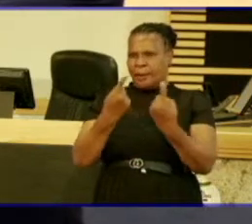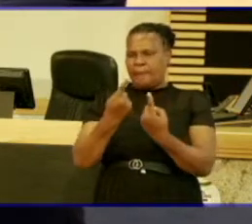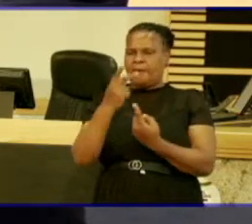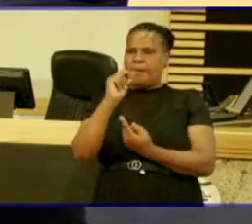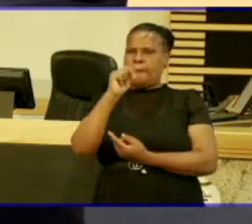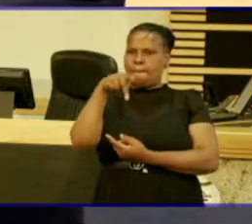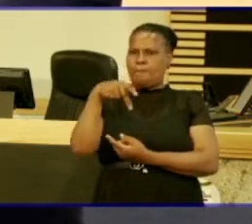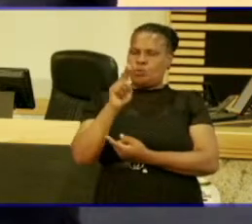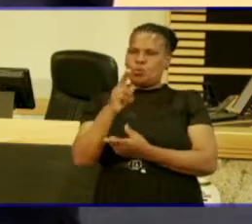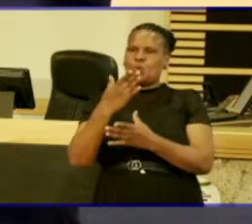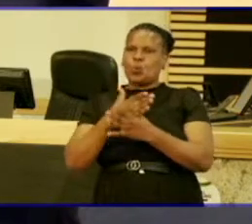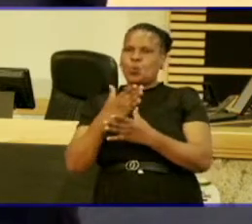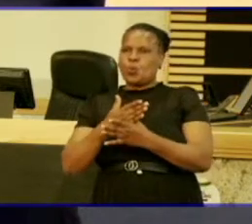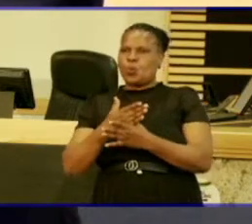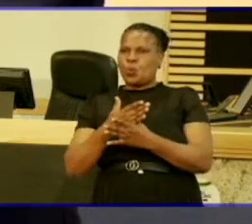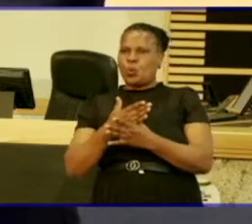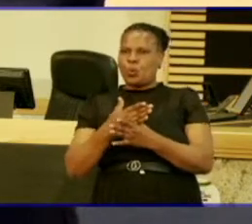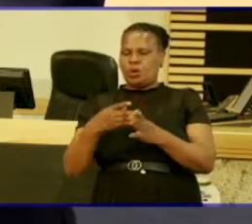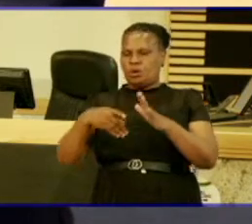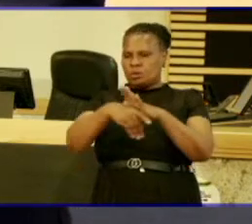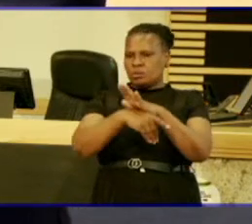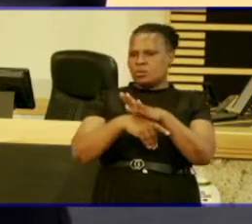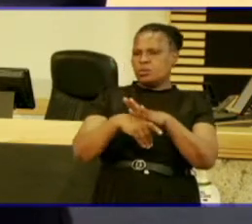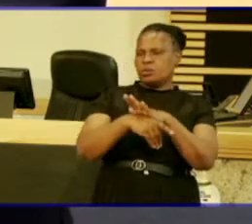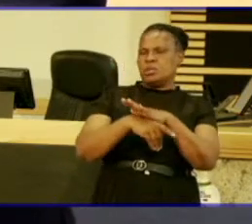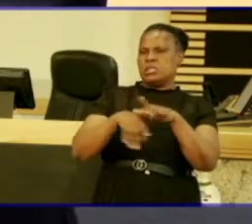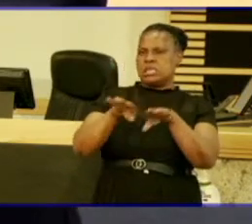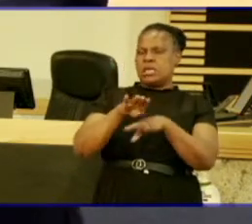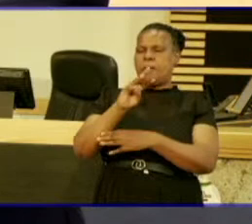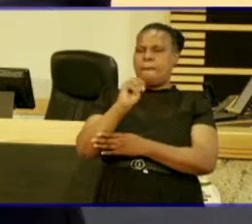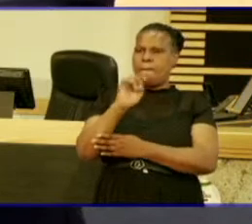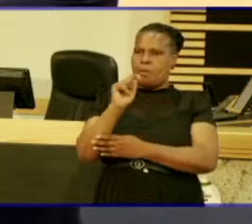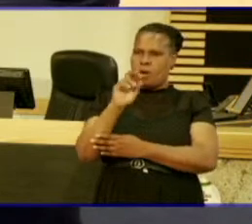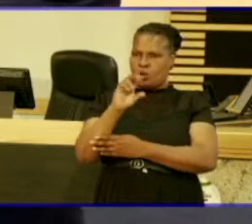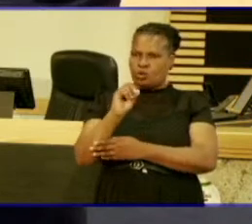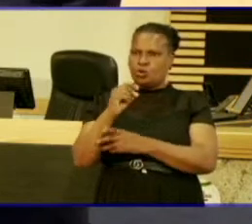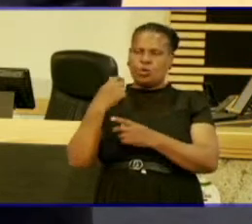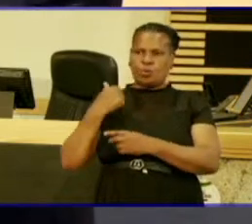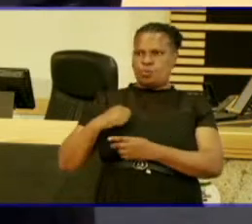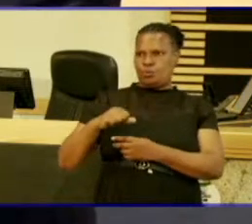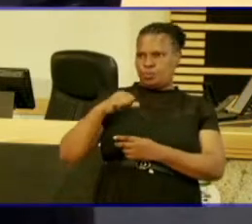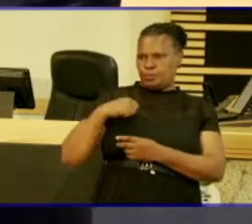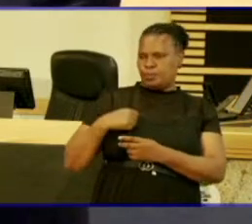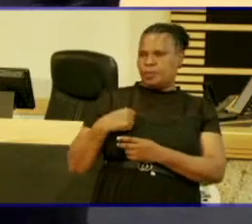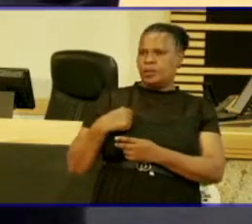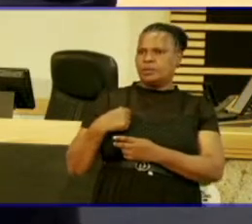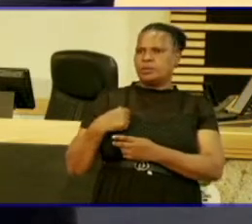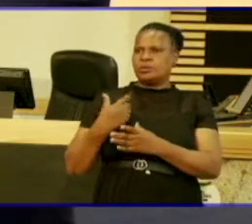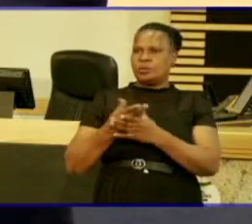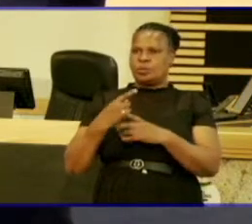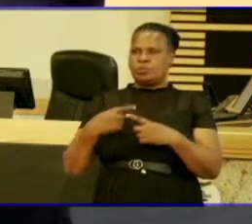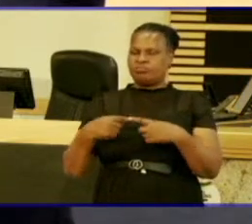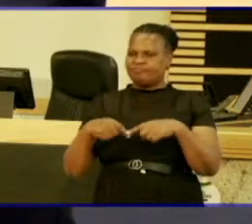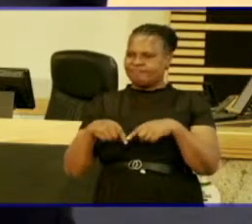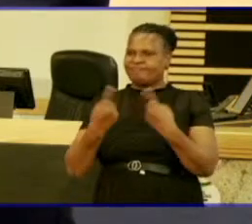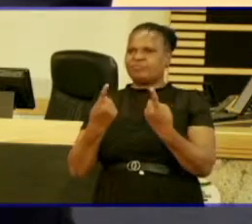already working with district and metro municipalities to improve on spending and of conditional grants and the completion